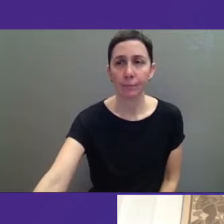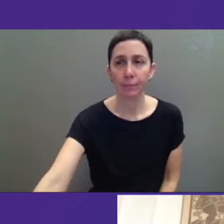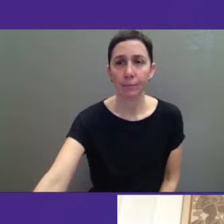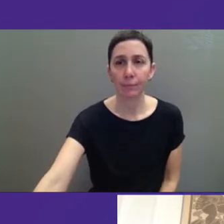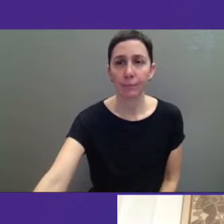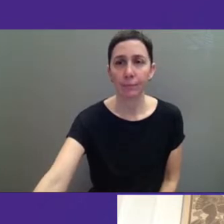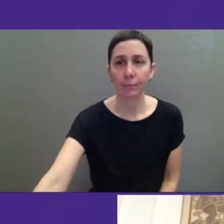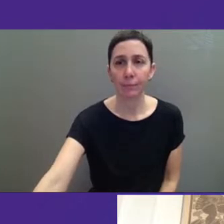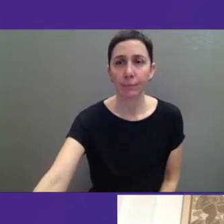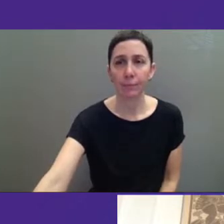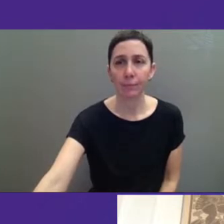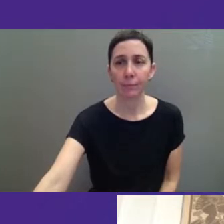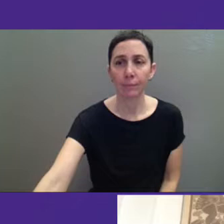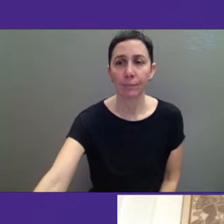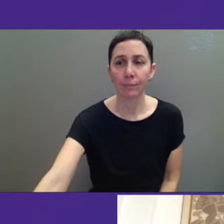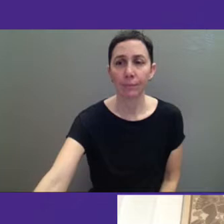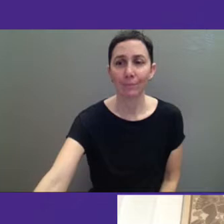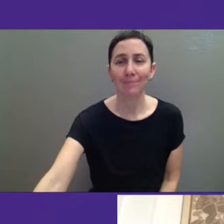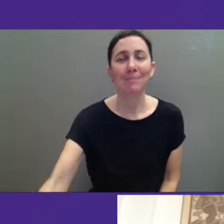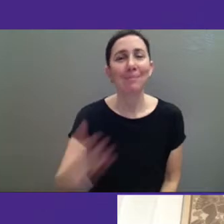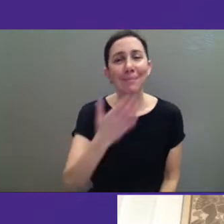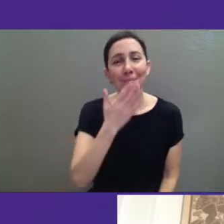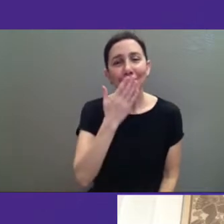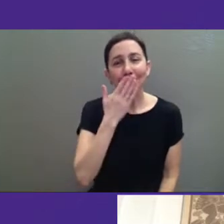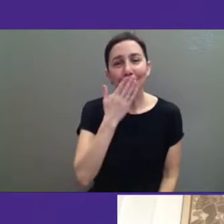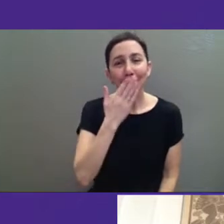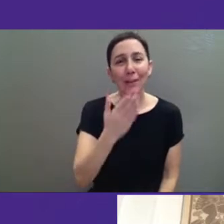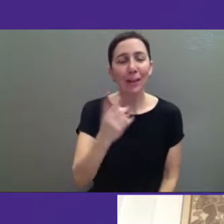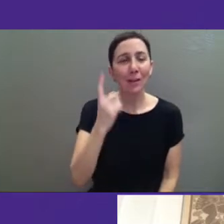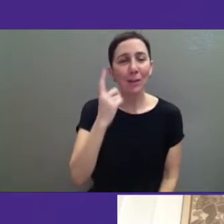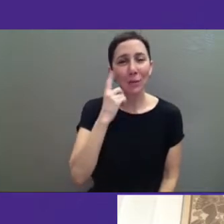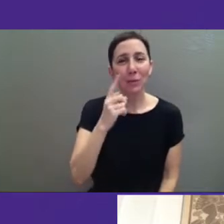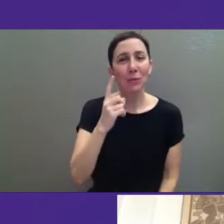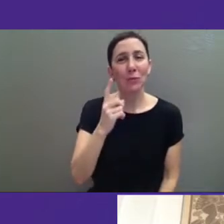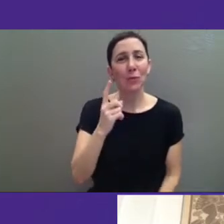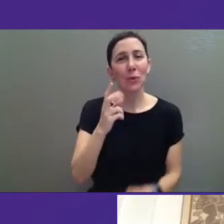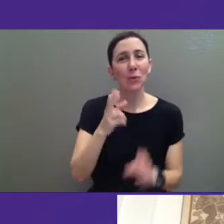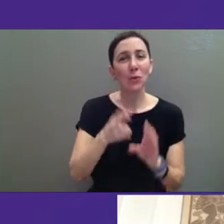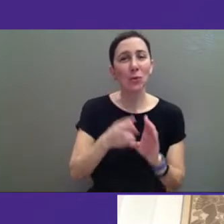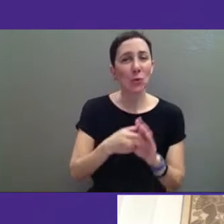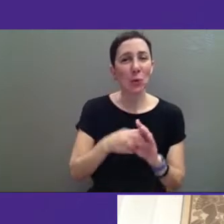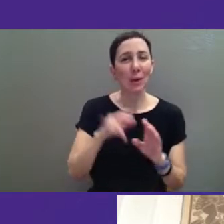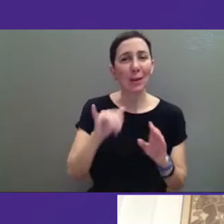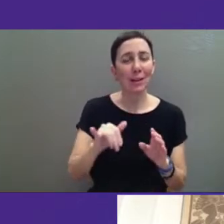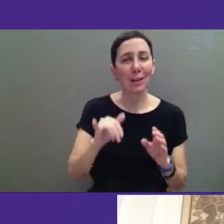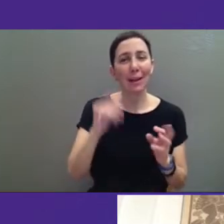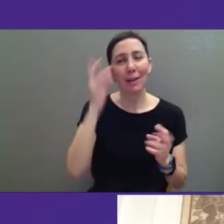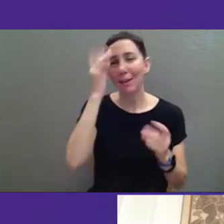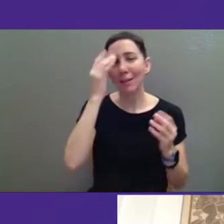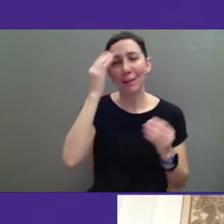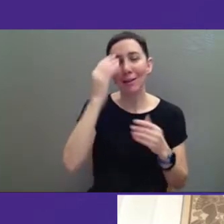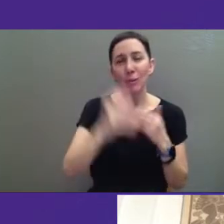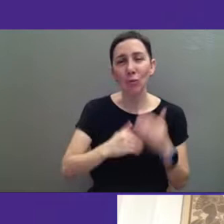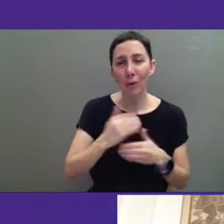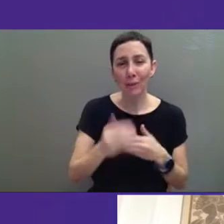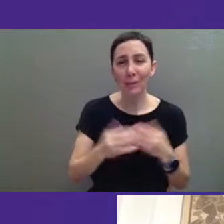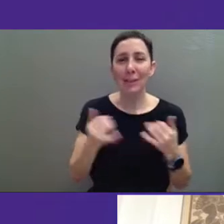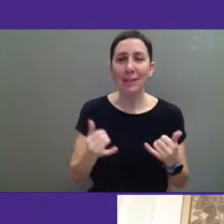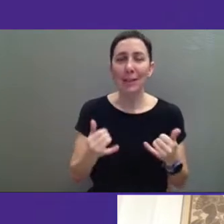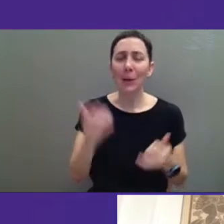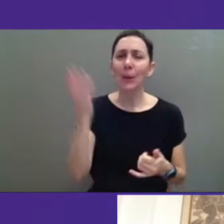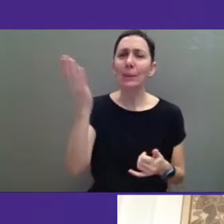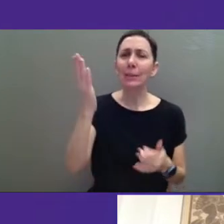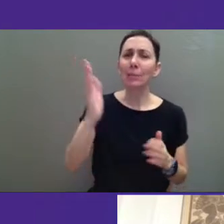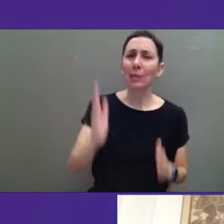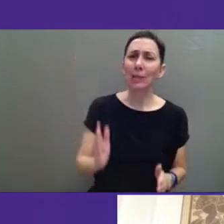Thanks so much for participating in this question prompt. And let's hear now from the speaker now. Where do